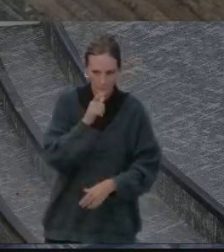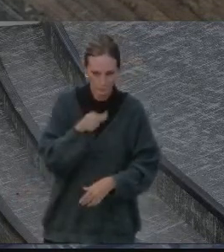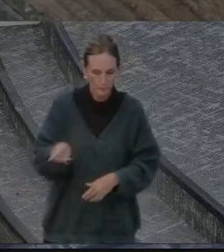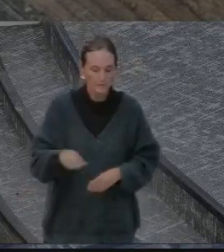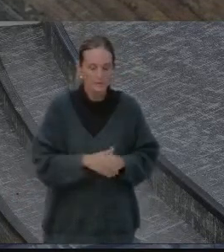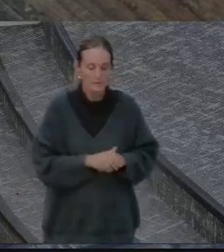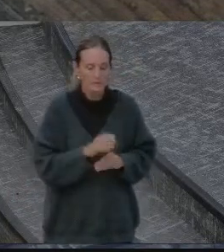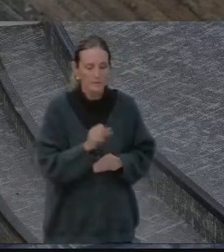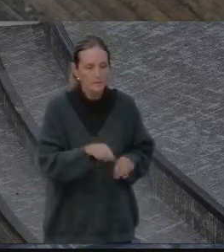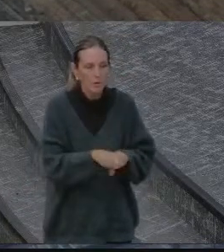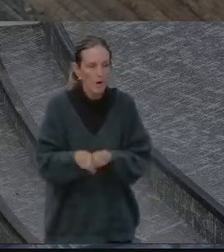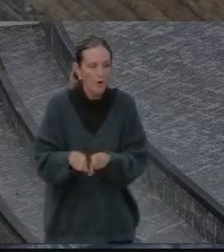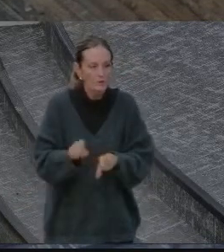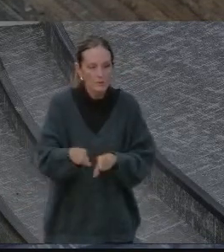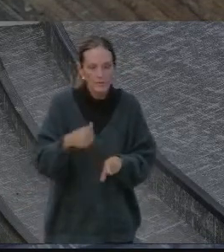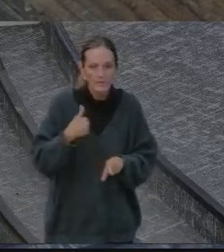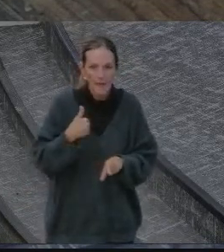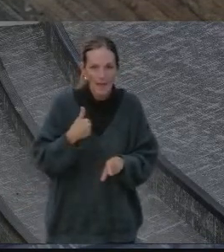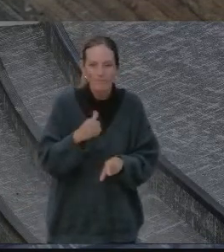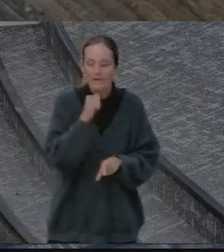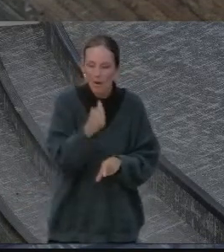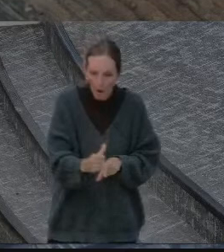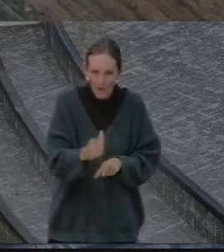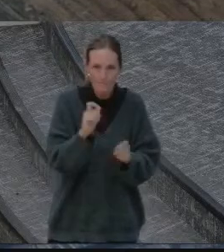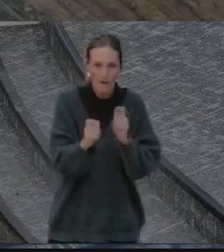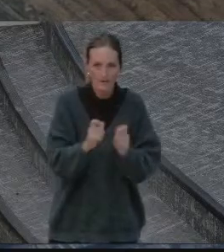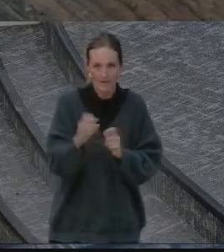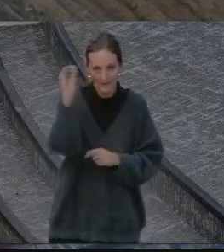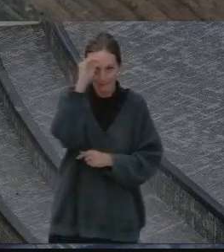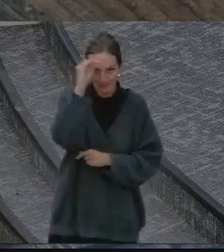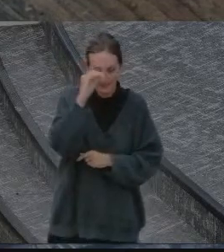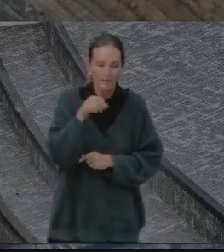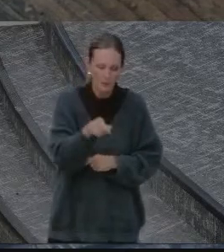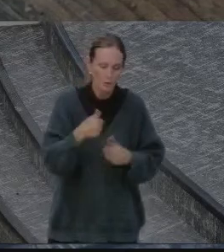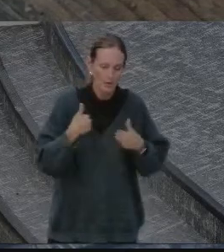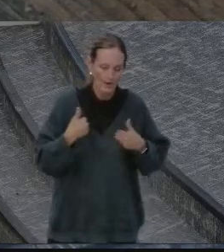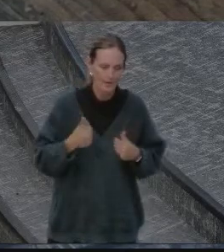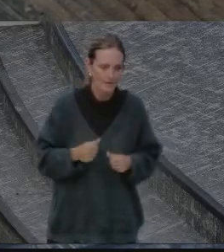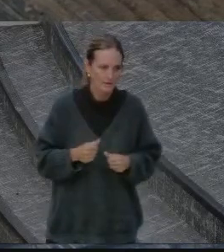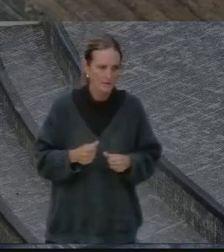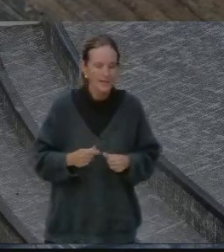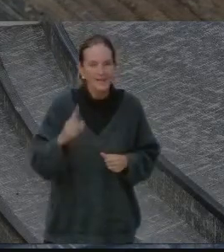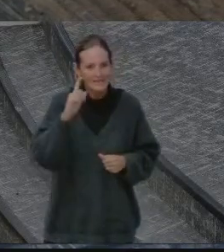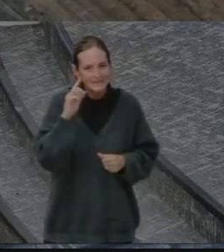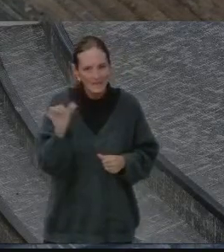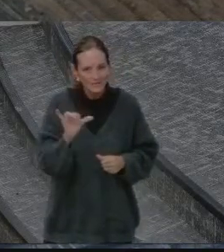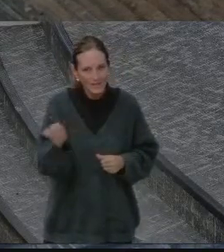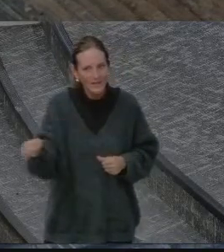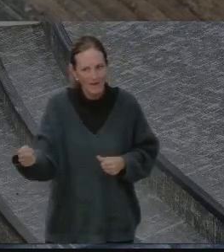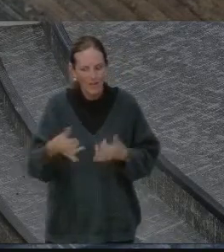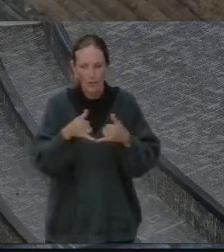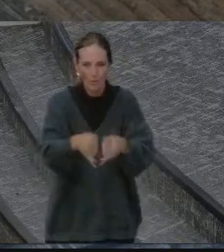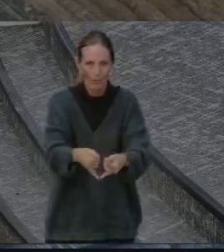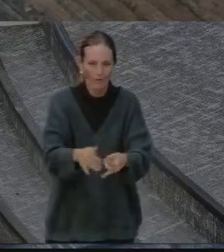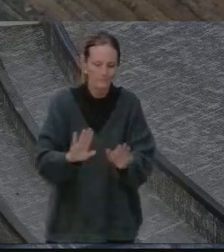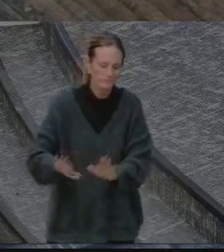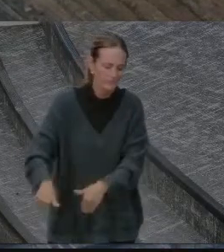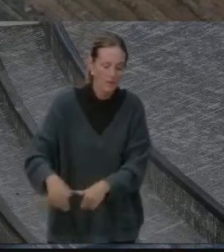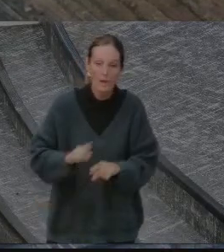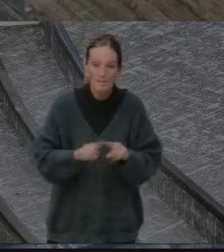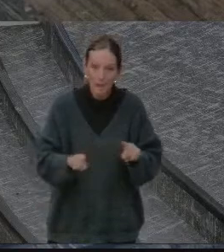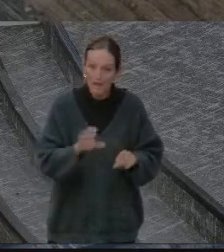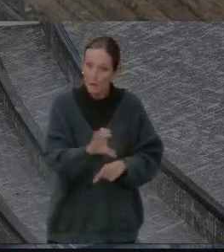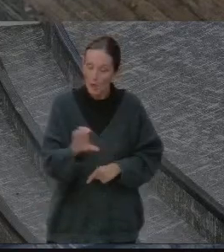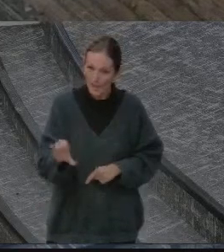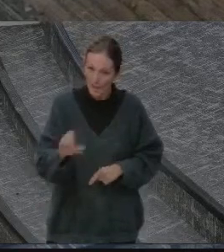on your overall financial statements, which y'all had. And I know this sounds like just another award, but just so you know, Clark County was